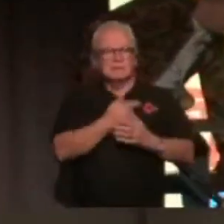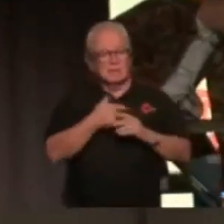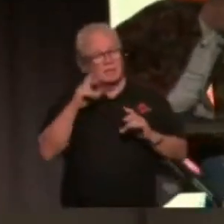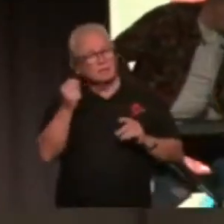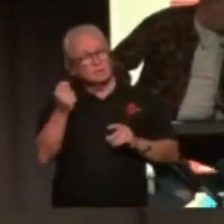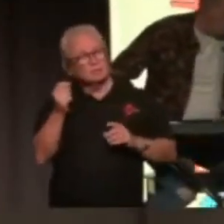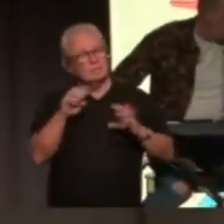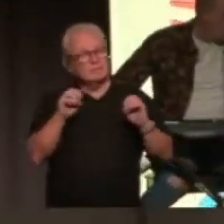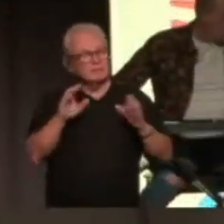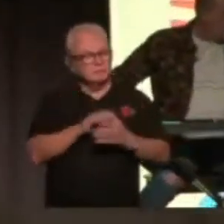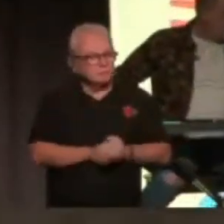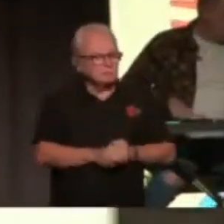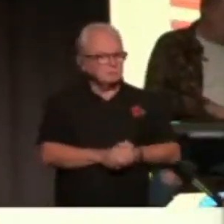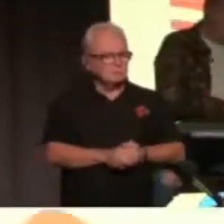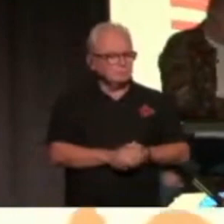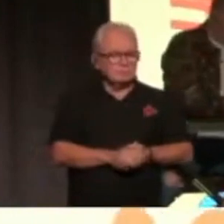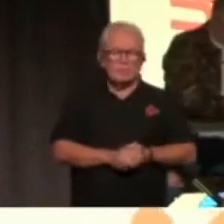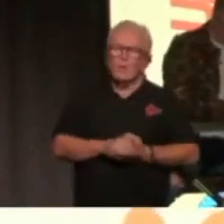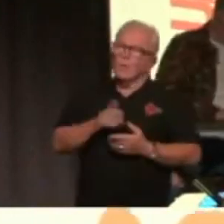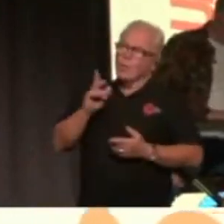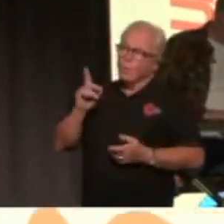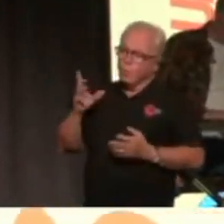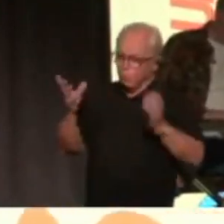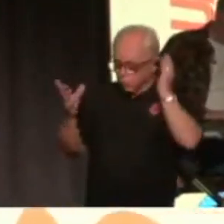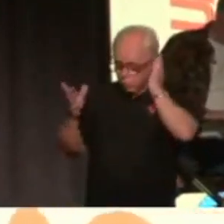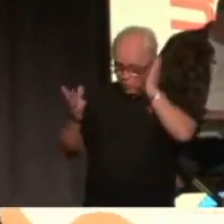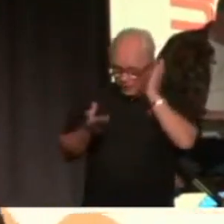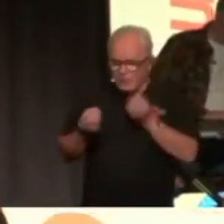finish, with what you are saying to yourself